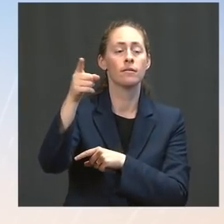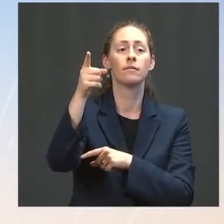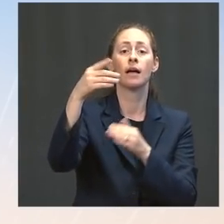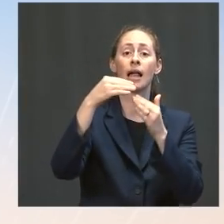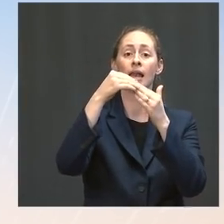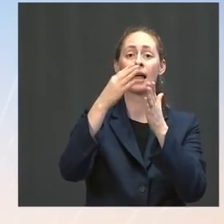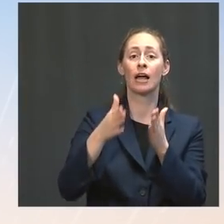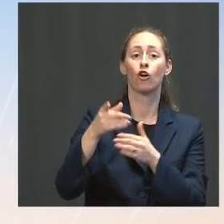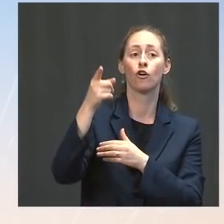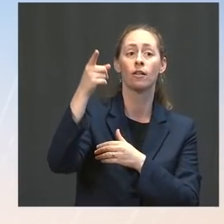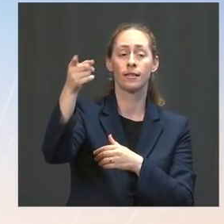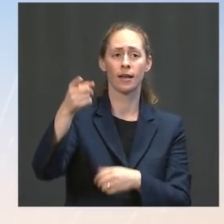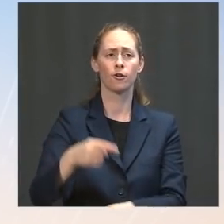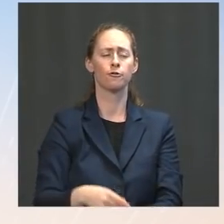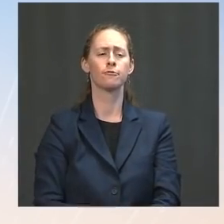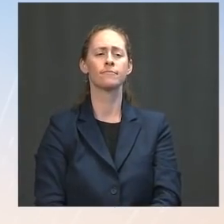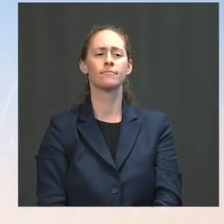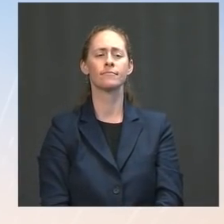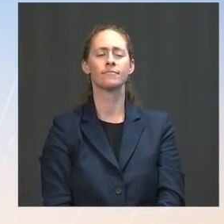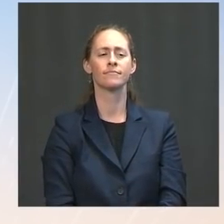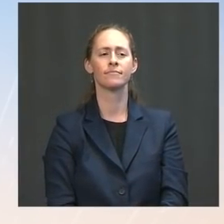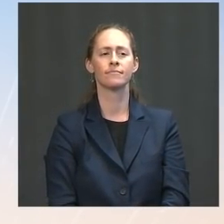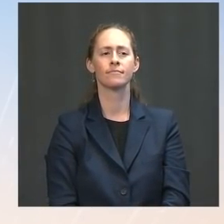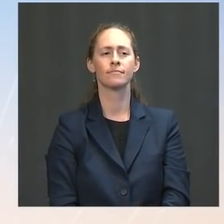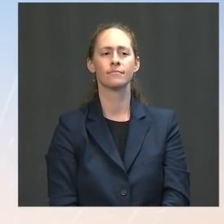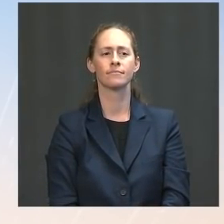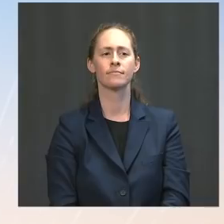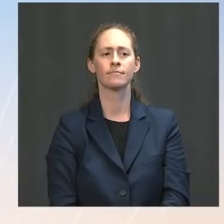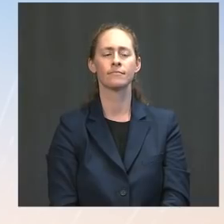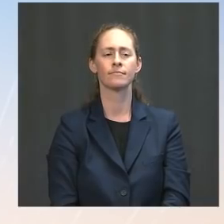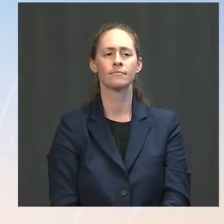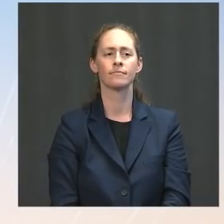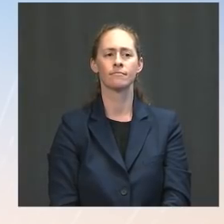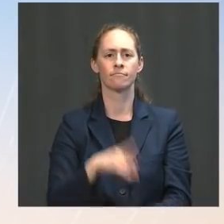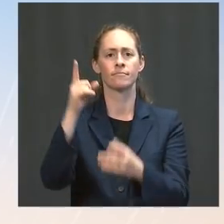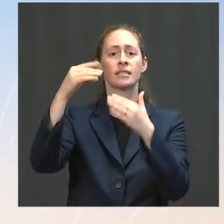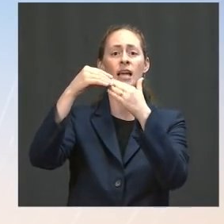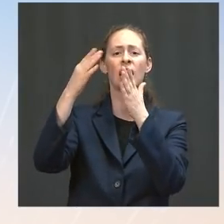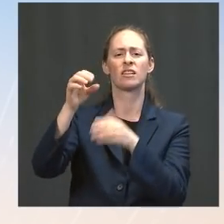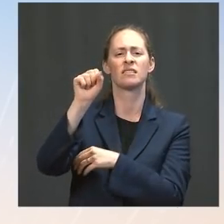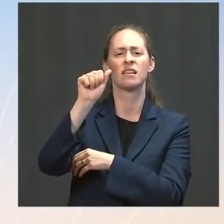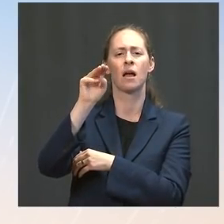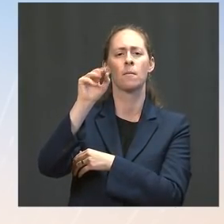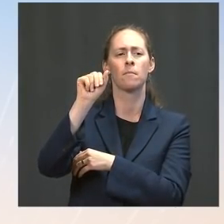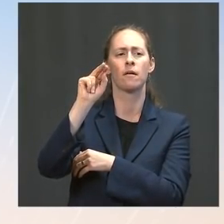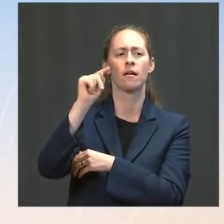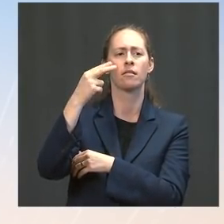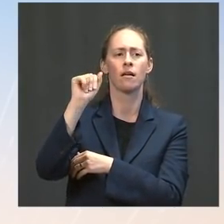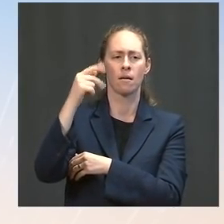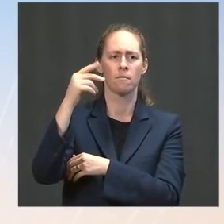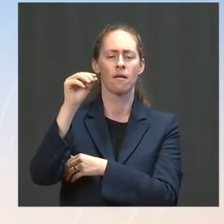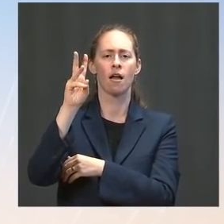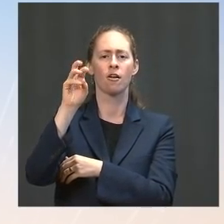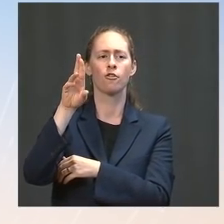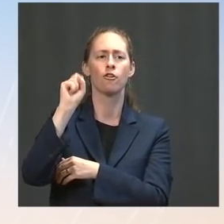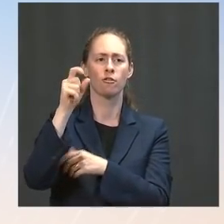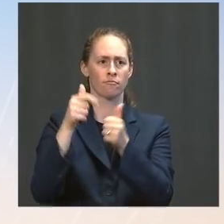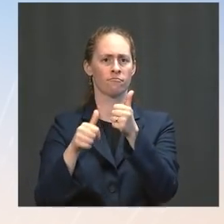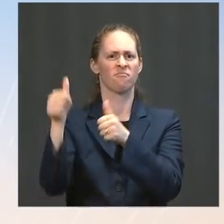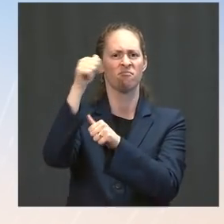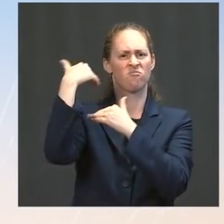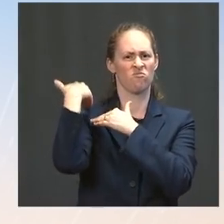received a briefing on this morning. Perfect. That helps. Earlier, we heard from the Secretary of State saying that there are as many as 1,500 Americans, by my math, who still